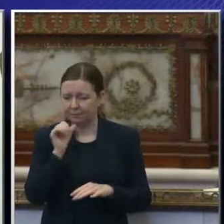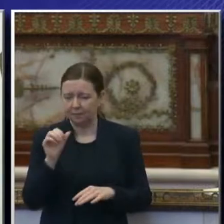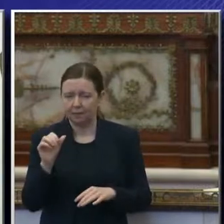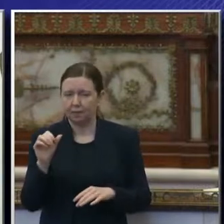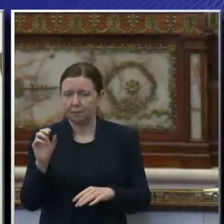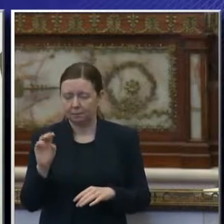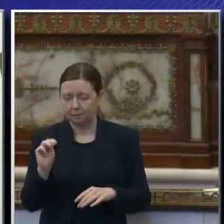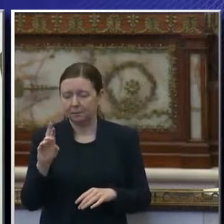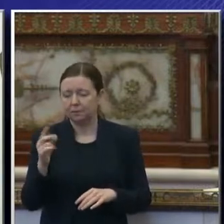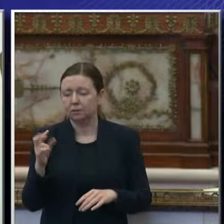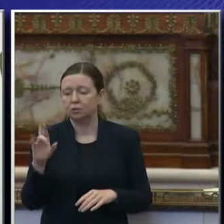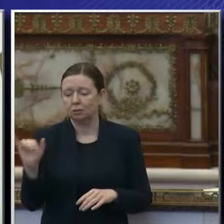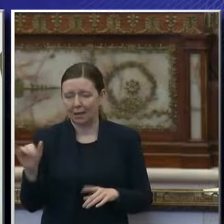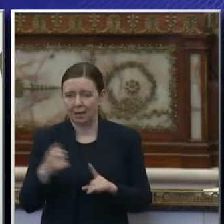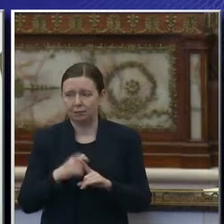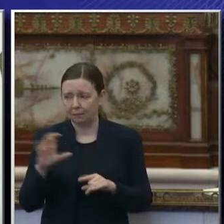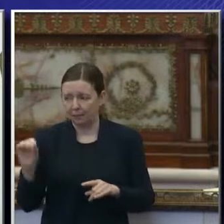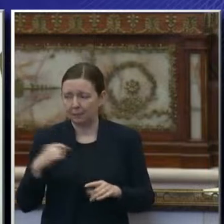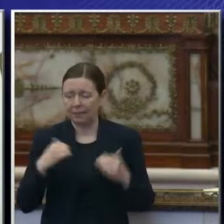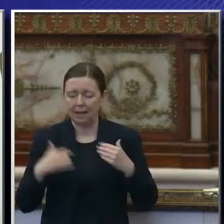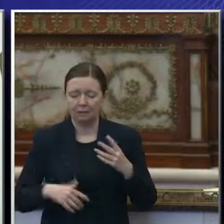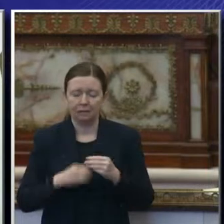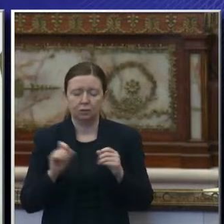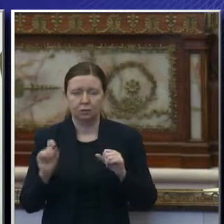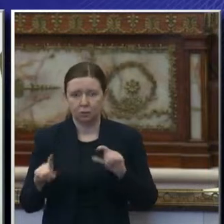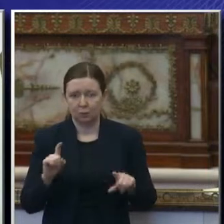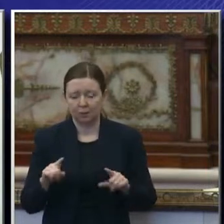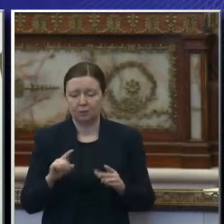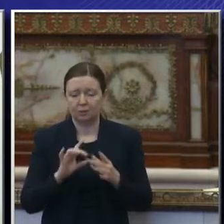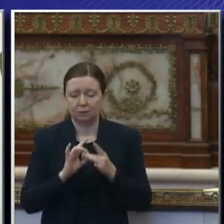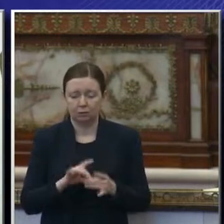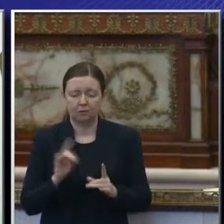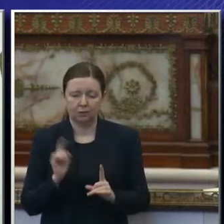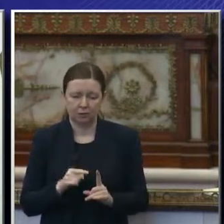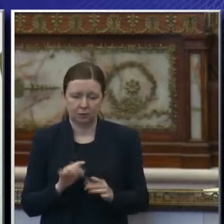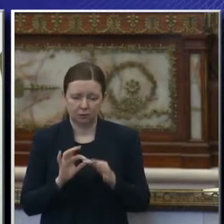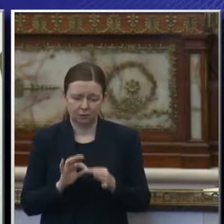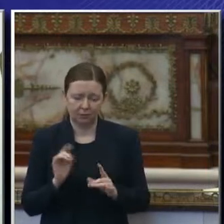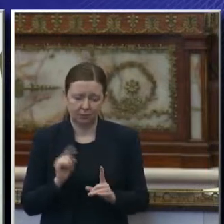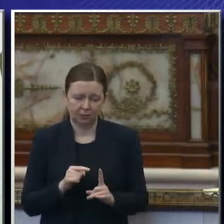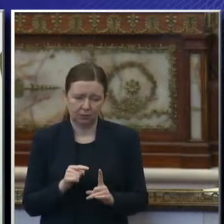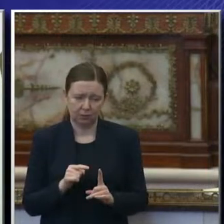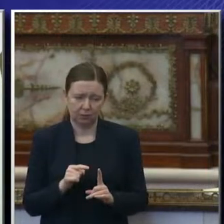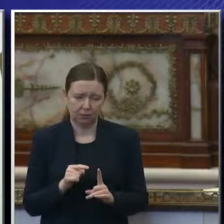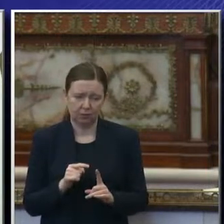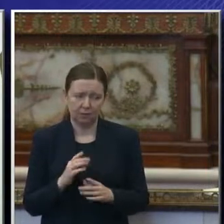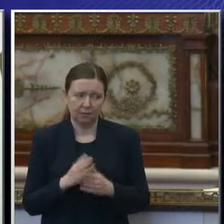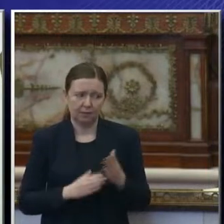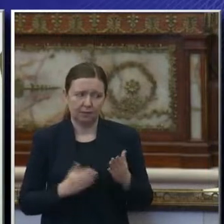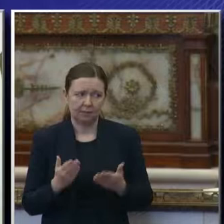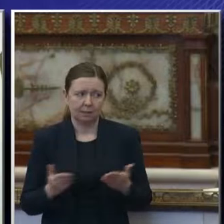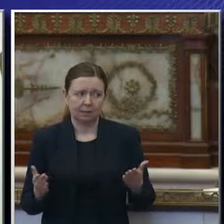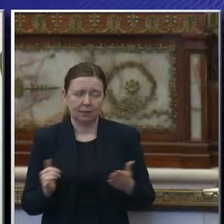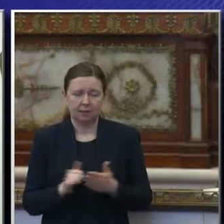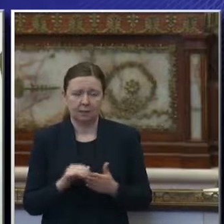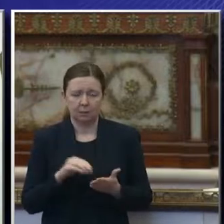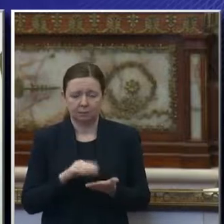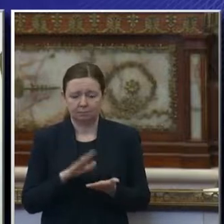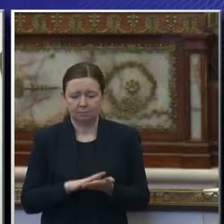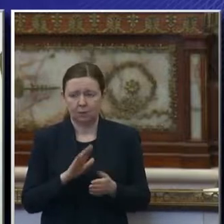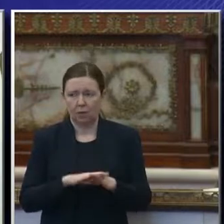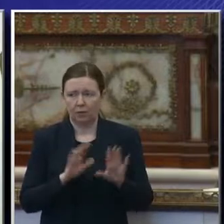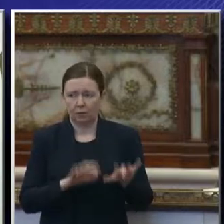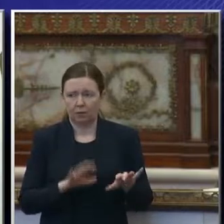Mr. Gray from Hilco. I just had some additional questions in reference to some of the things that were put on the record